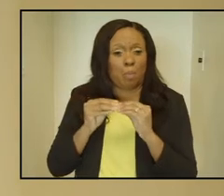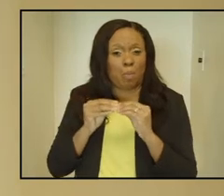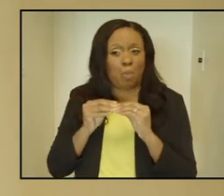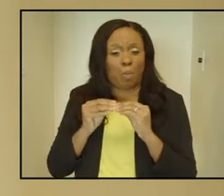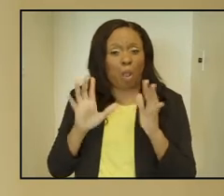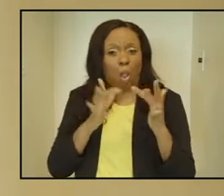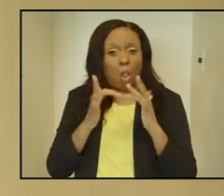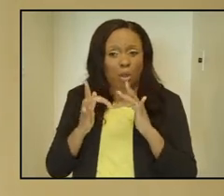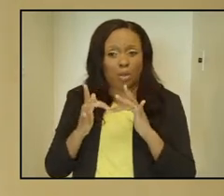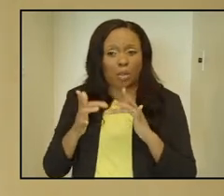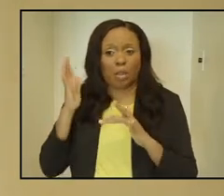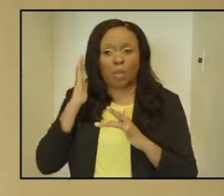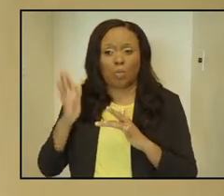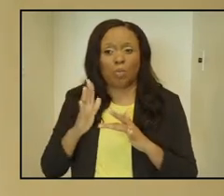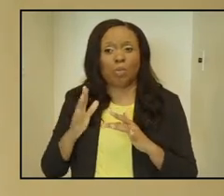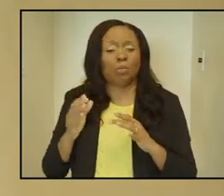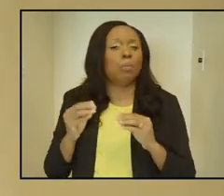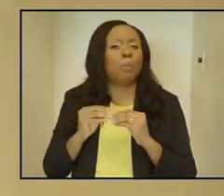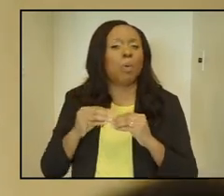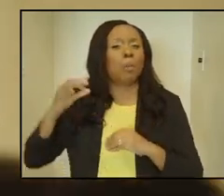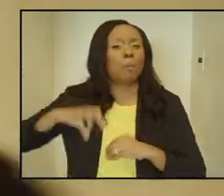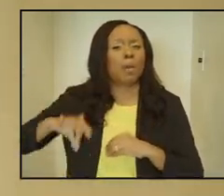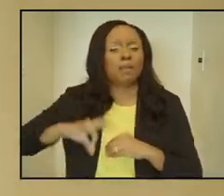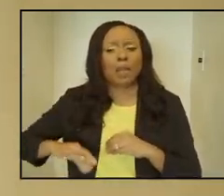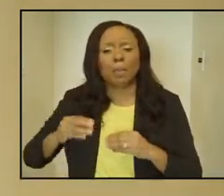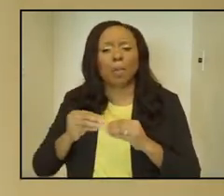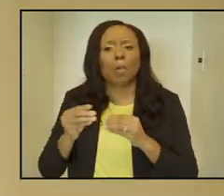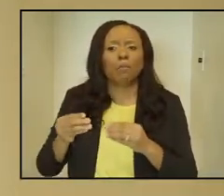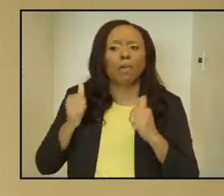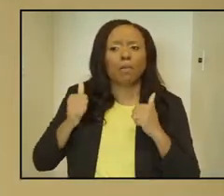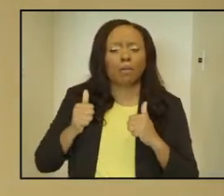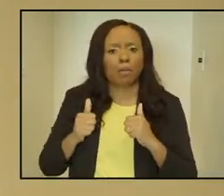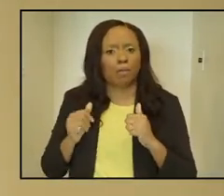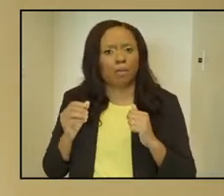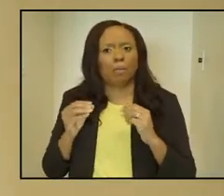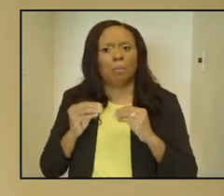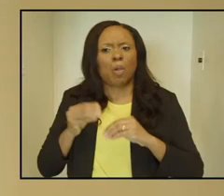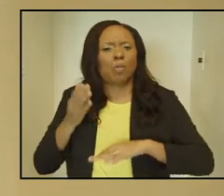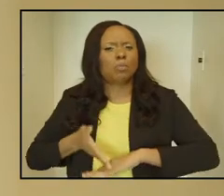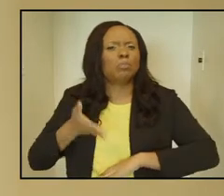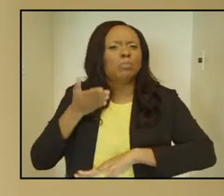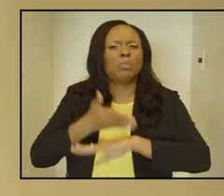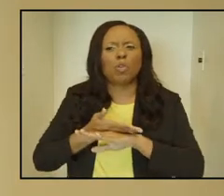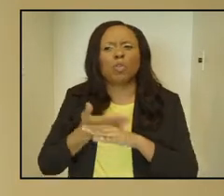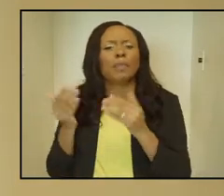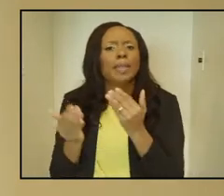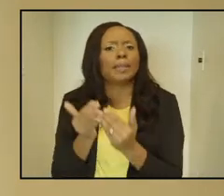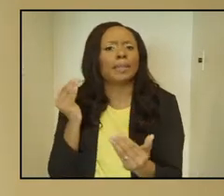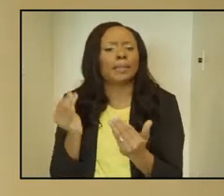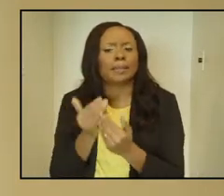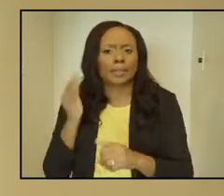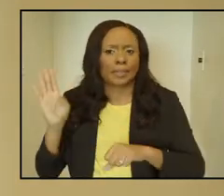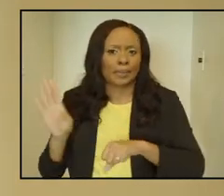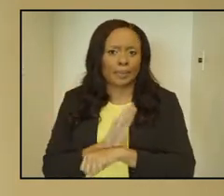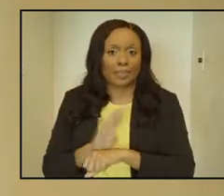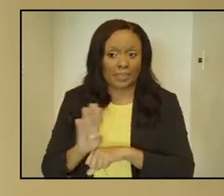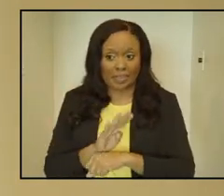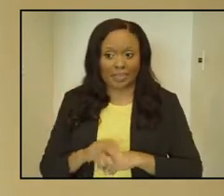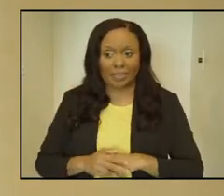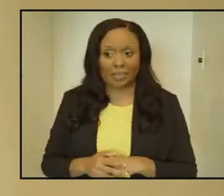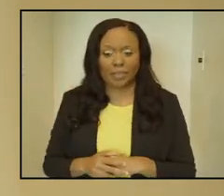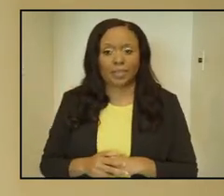and turnaround times, bring better control and accountability, improve the ease of doing business, and increase